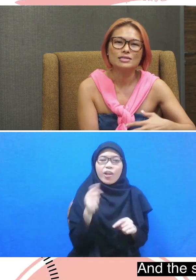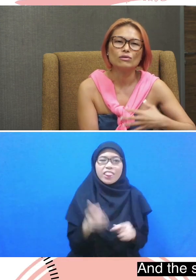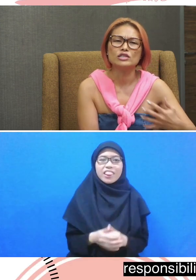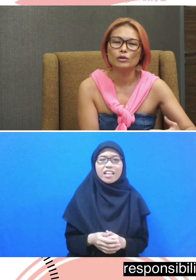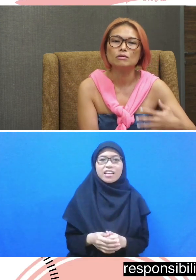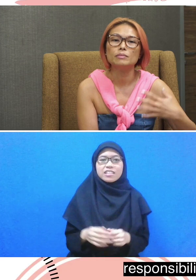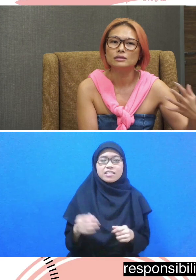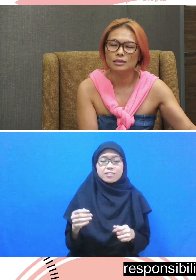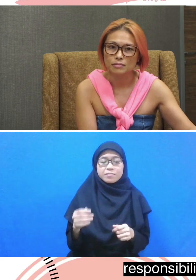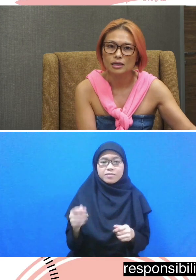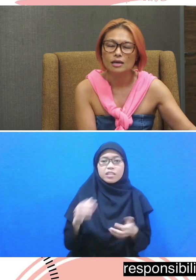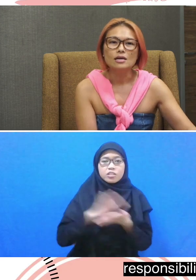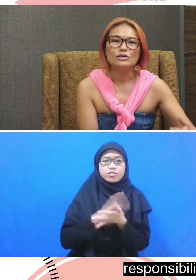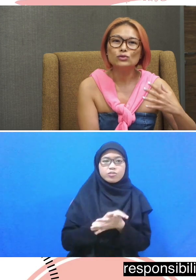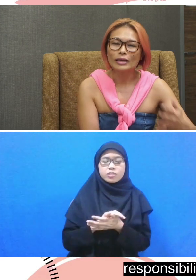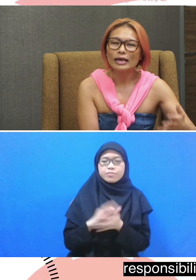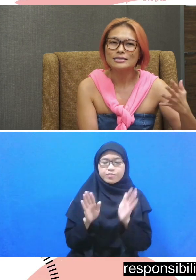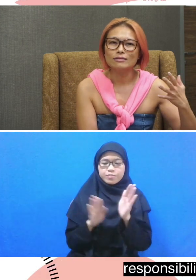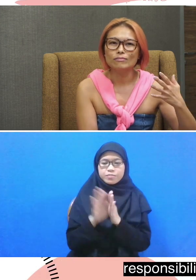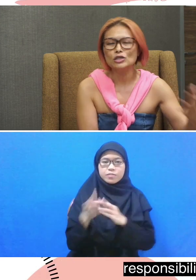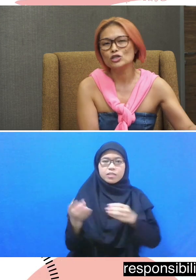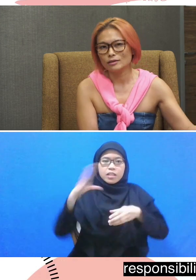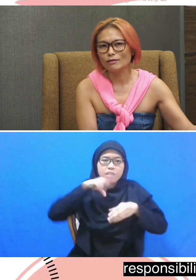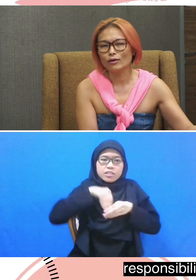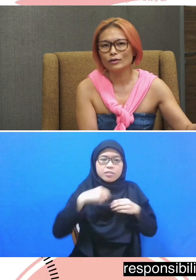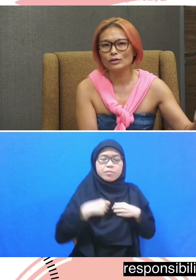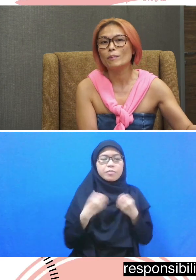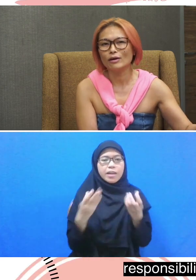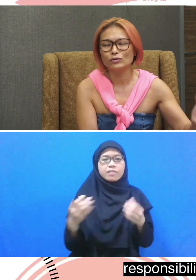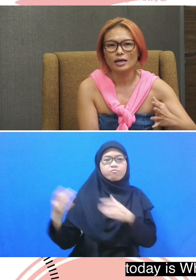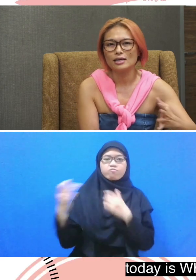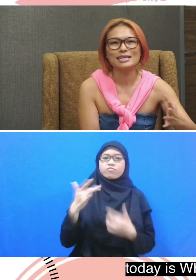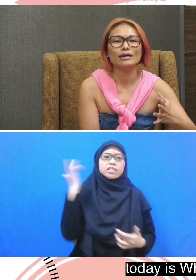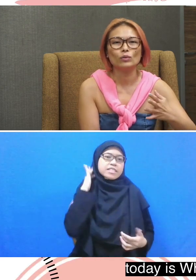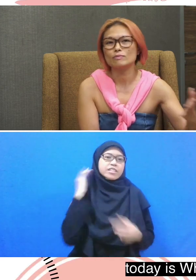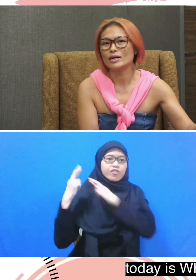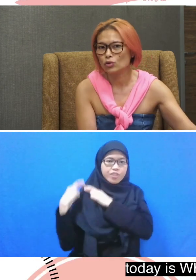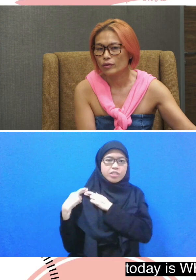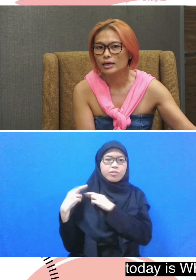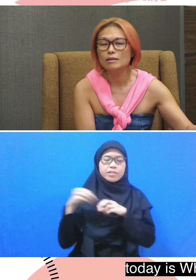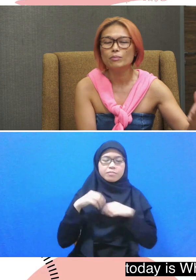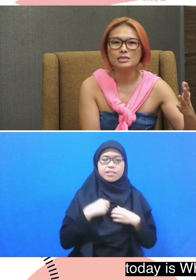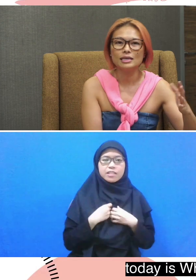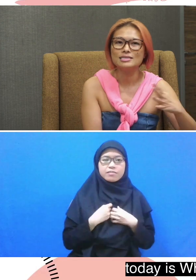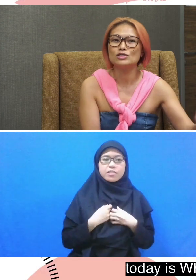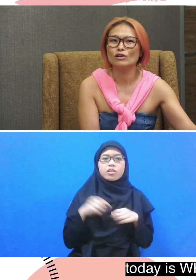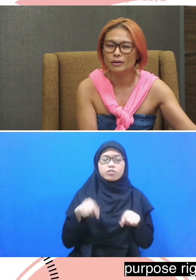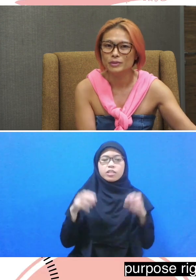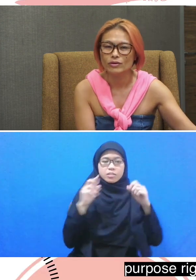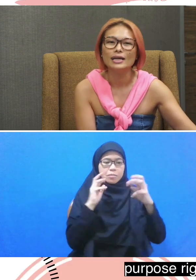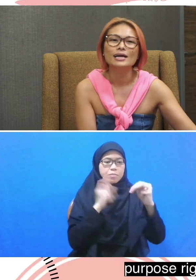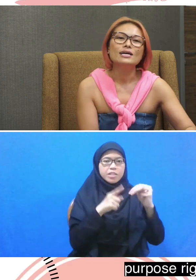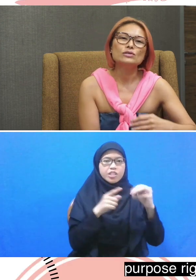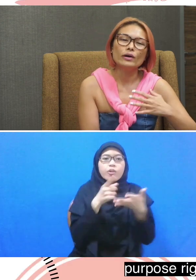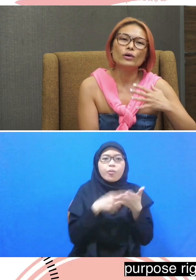of sense of responsibility in me. So today's mission or the topic of today is like, what's my story? And importantly, in search of purpose,